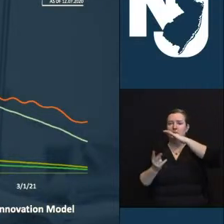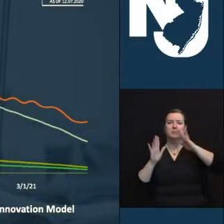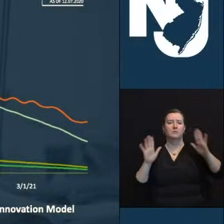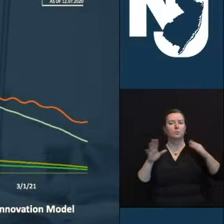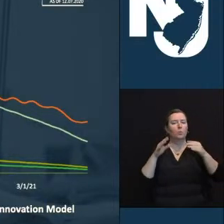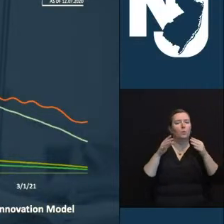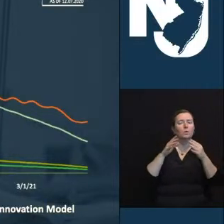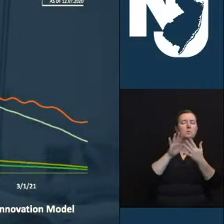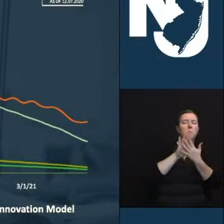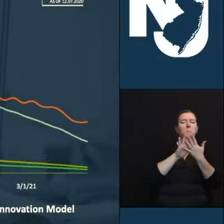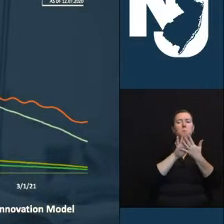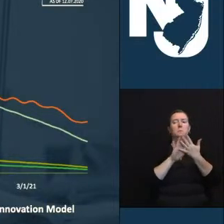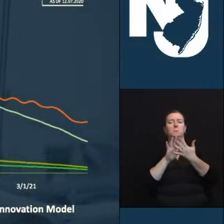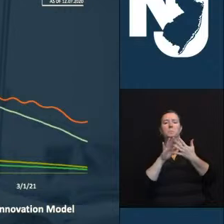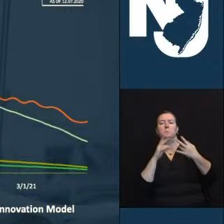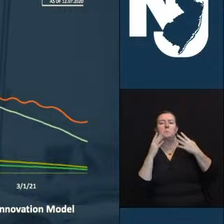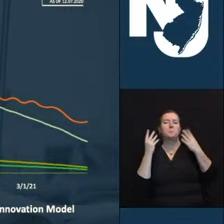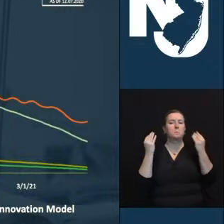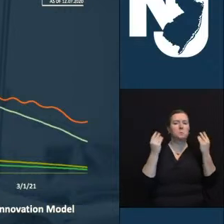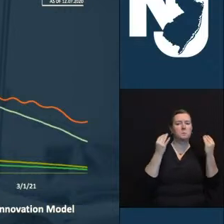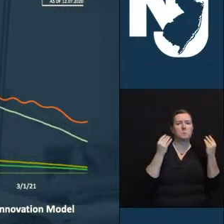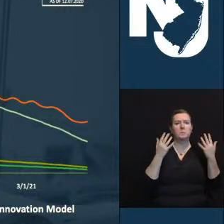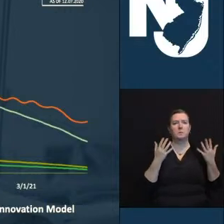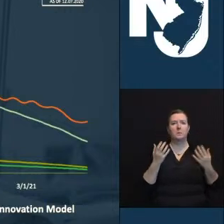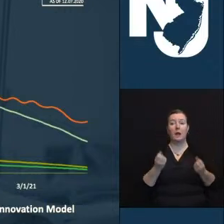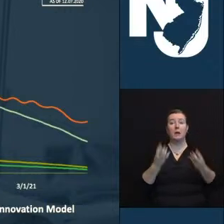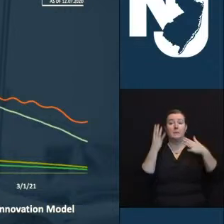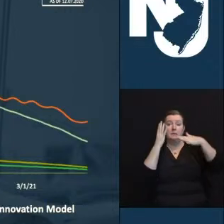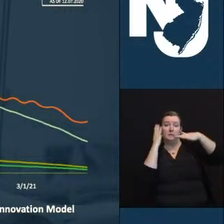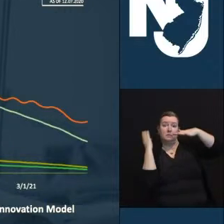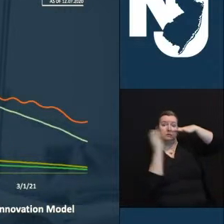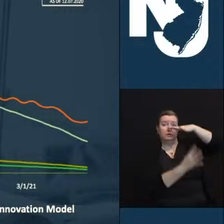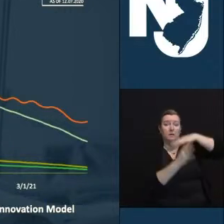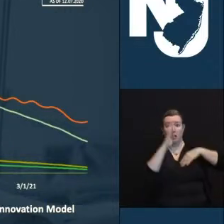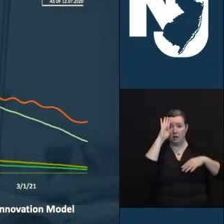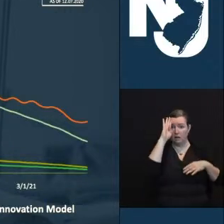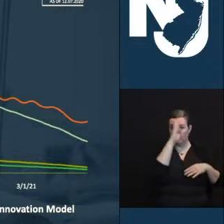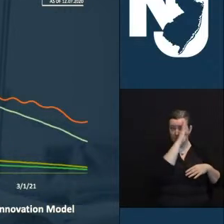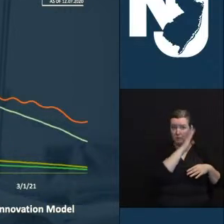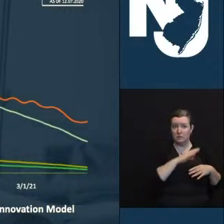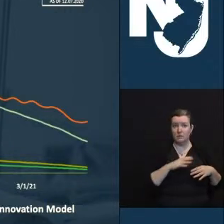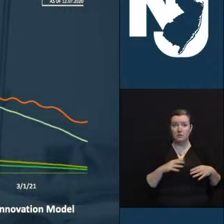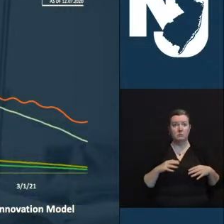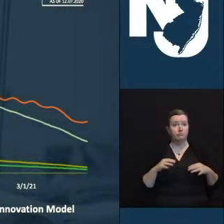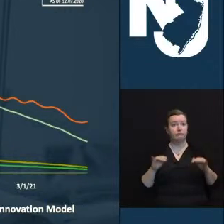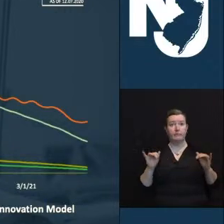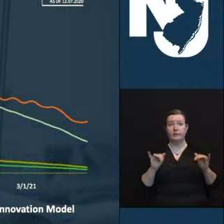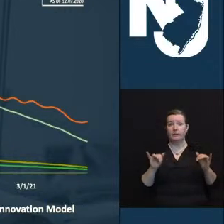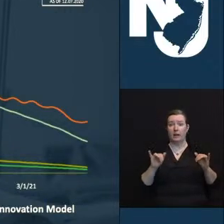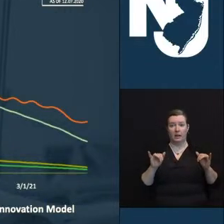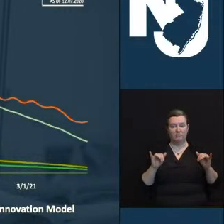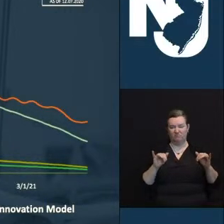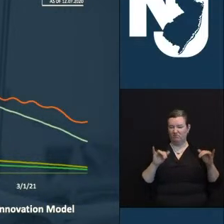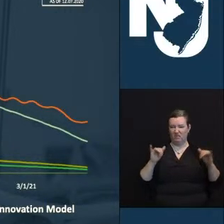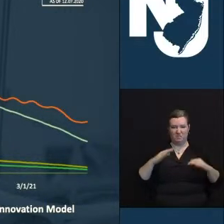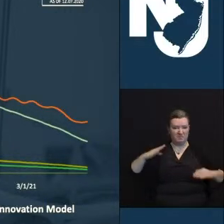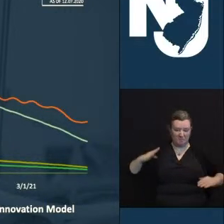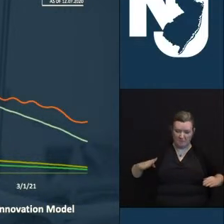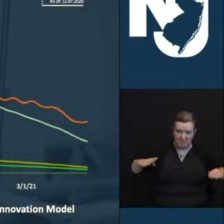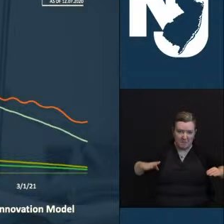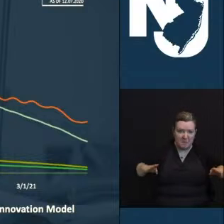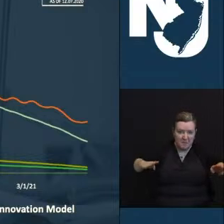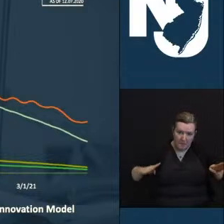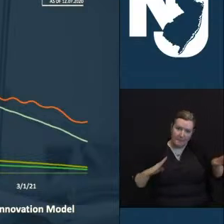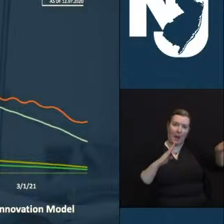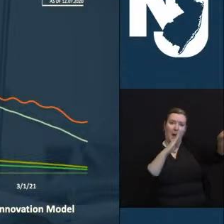of hospitalizations that flows from these new cases would be similarly jarring. The department's worst case